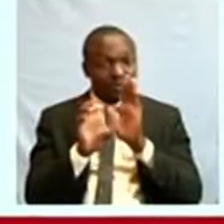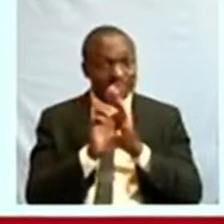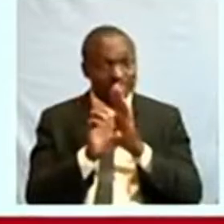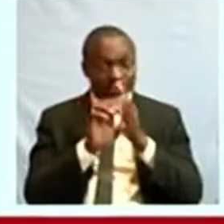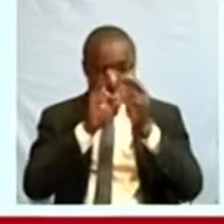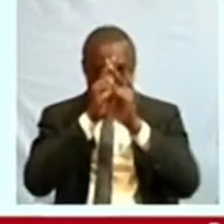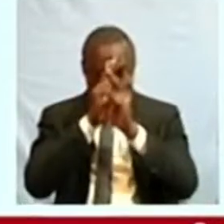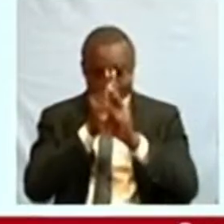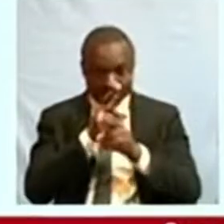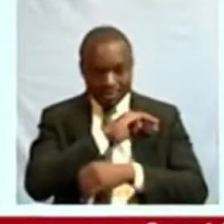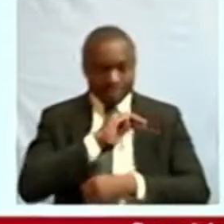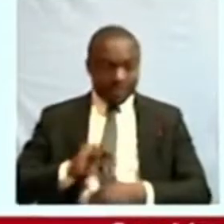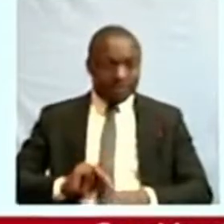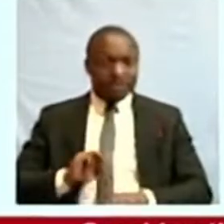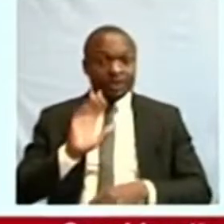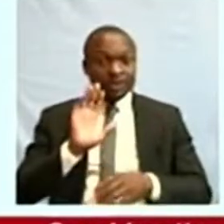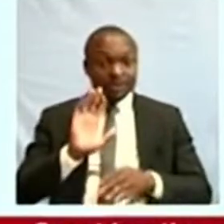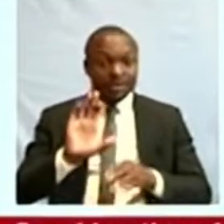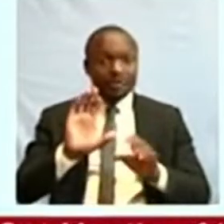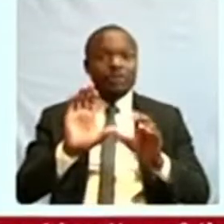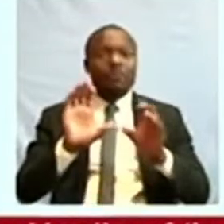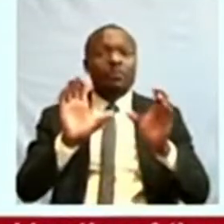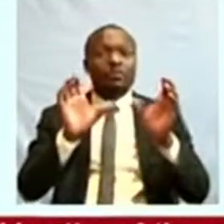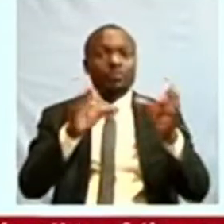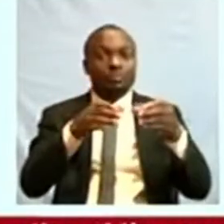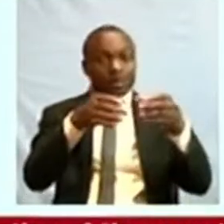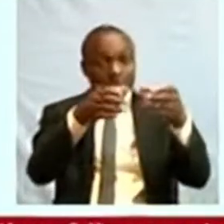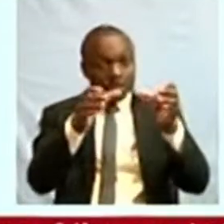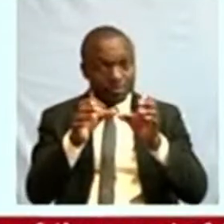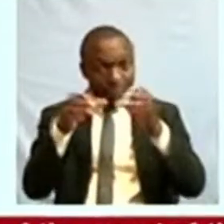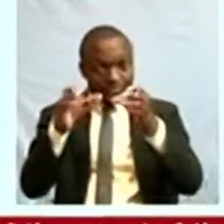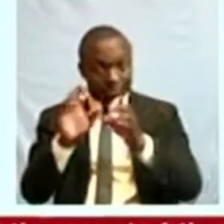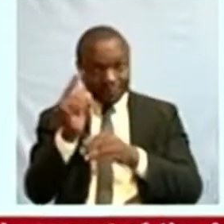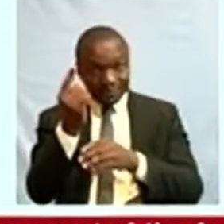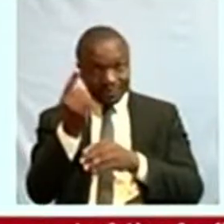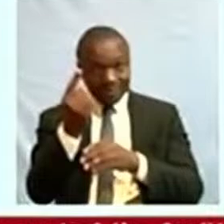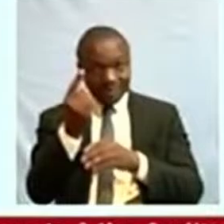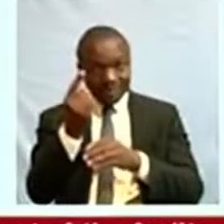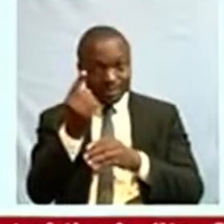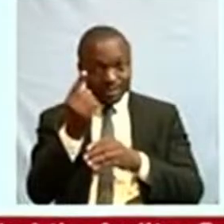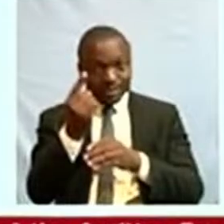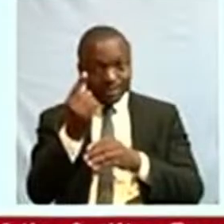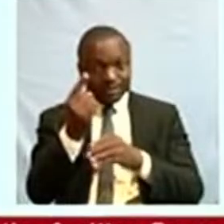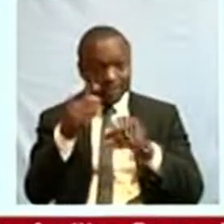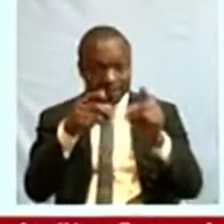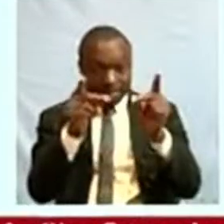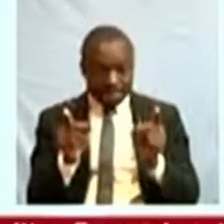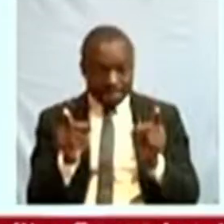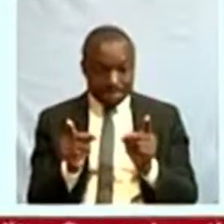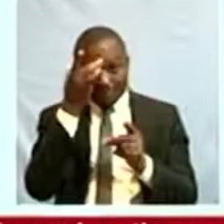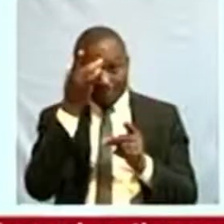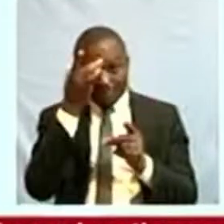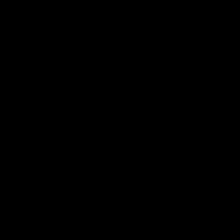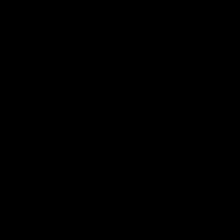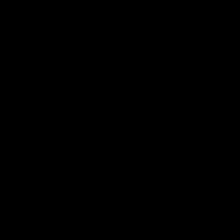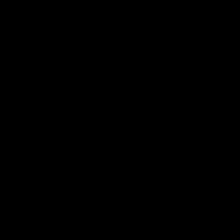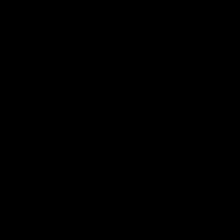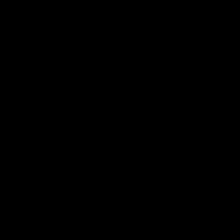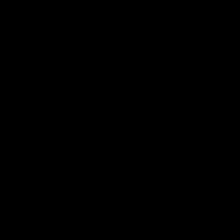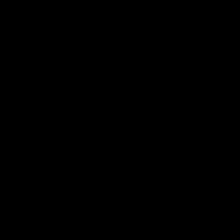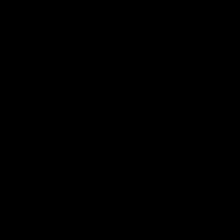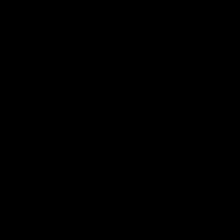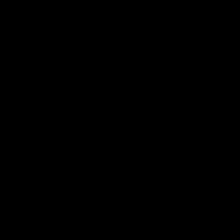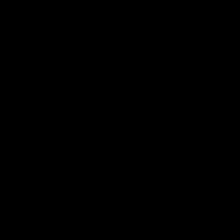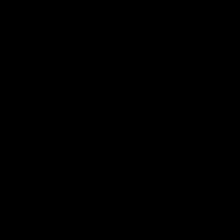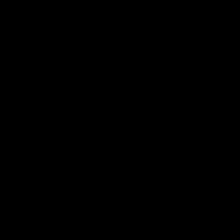your constituencies. And the first place to start with the interest, or the best place I would expect, actually